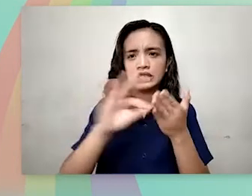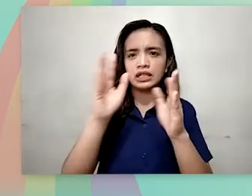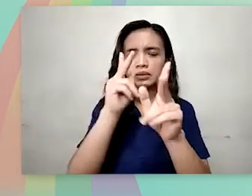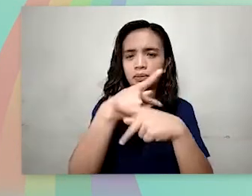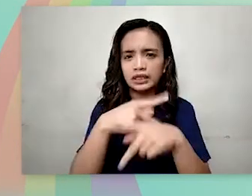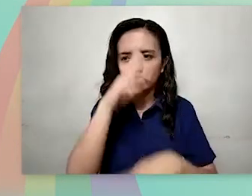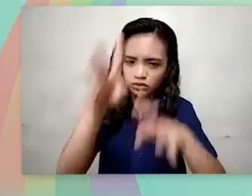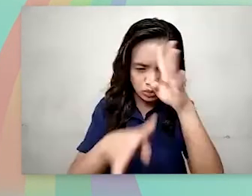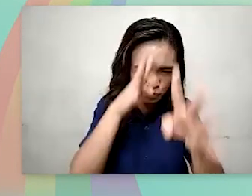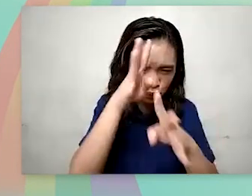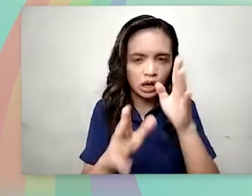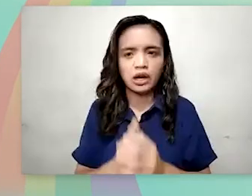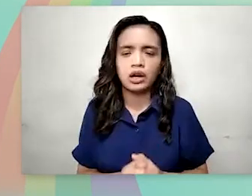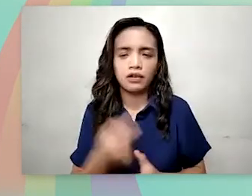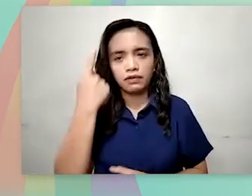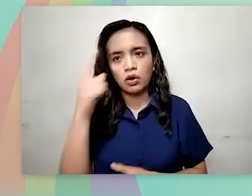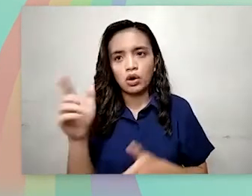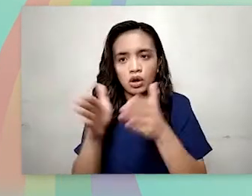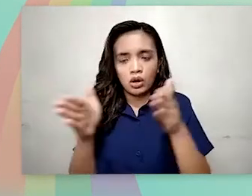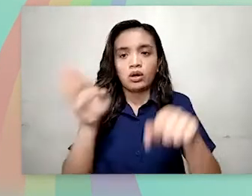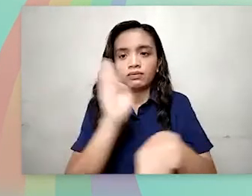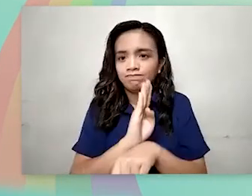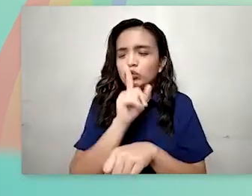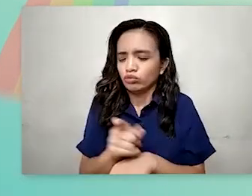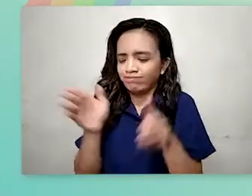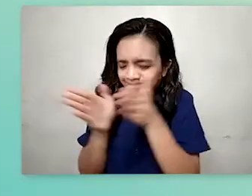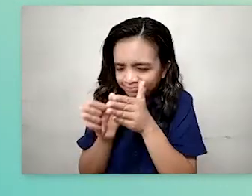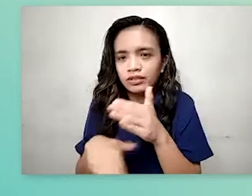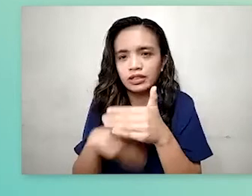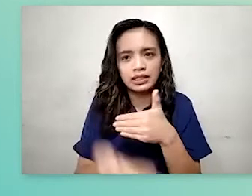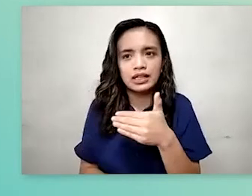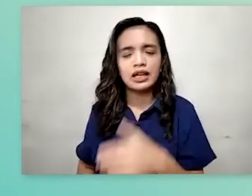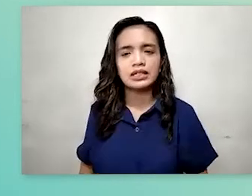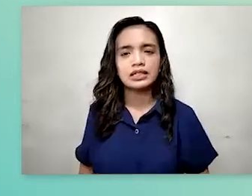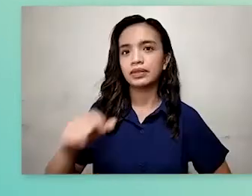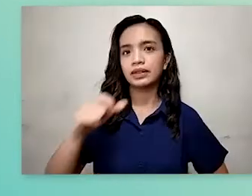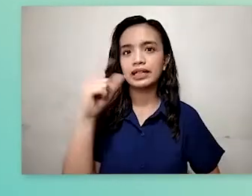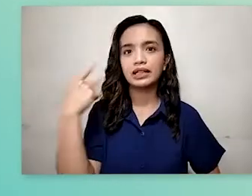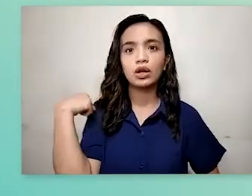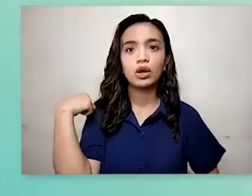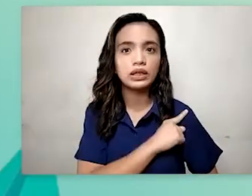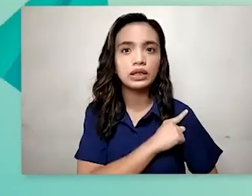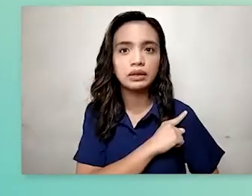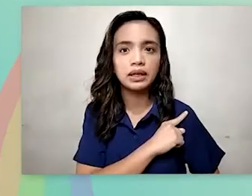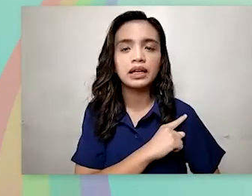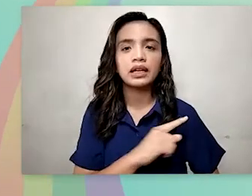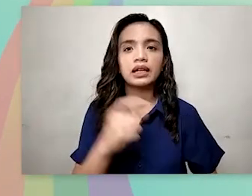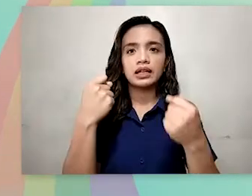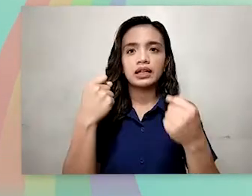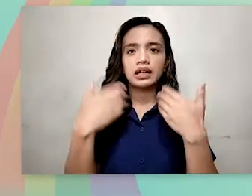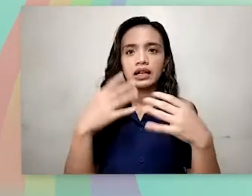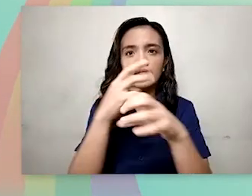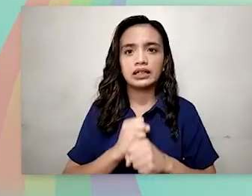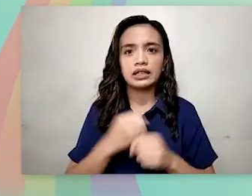for nano, micro, and small enterprise. And of course, to Butch also, aside from us getting resources from you, no,